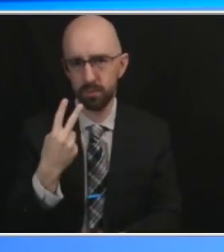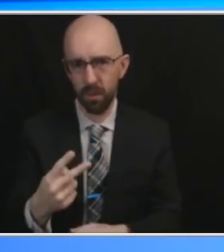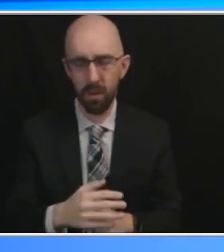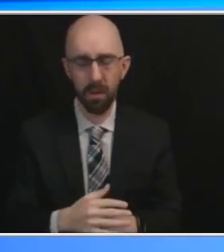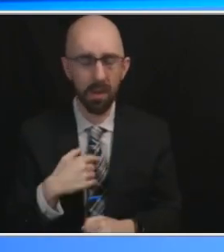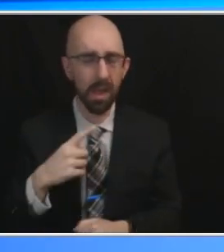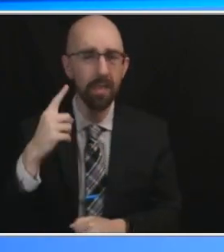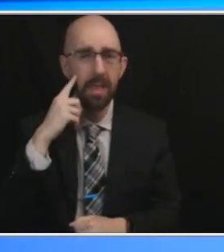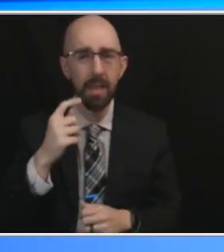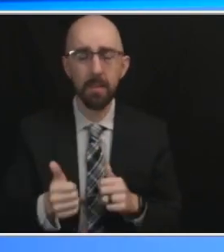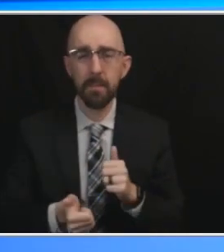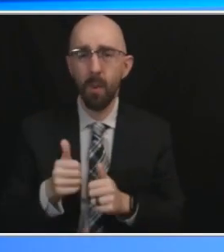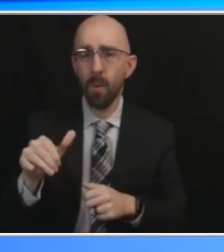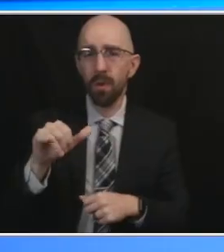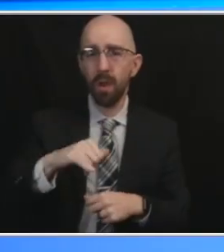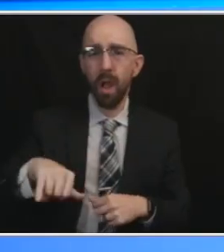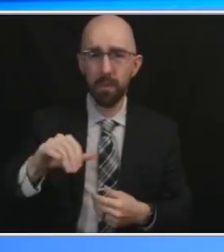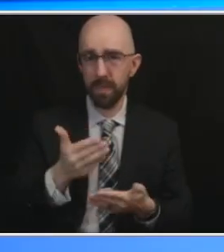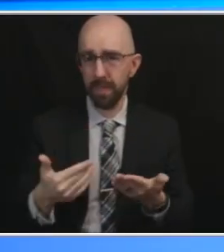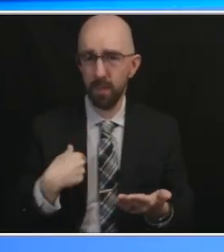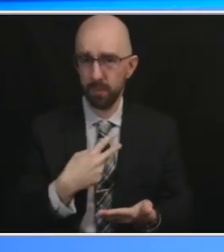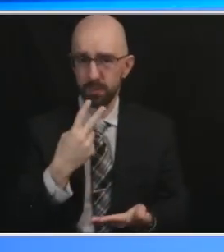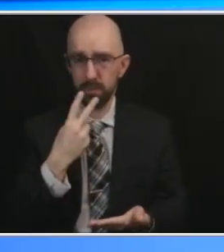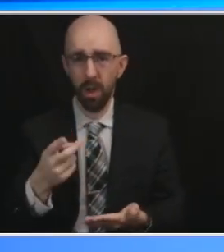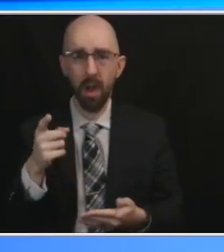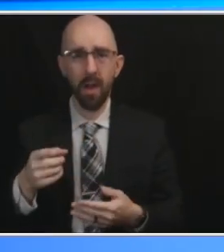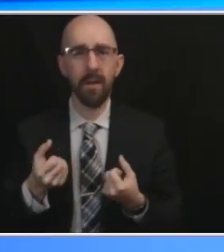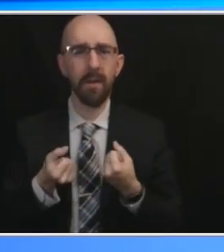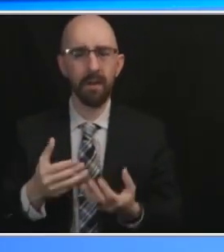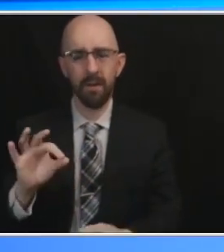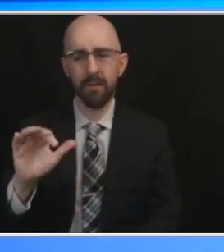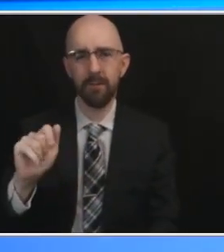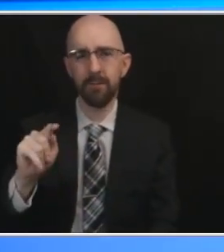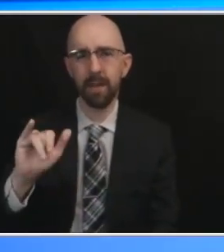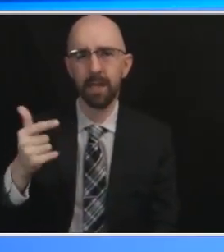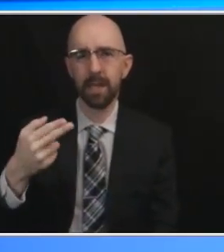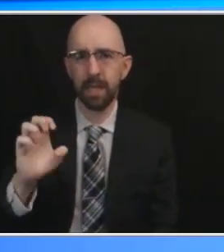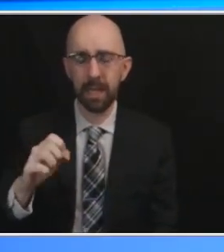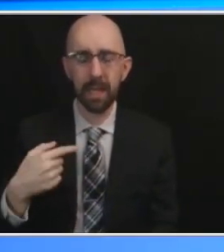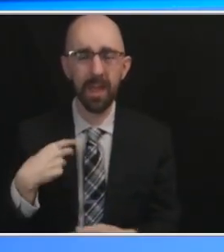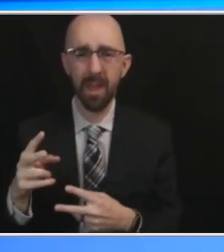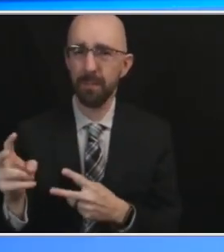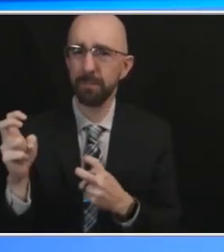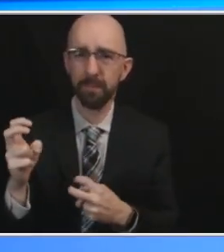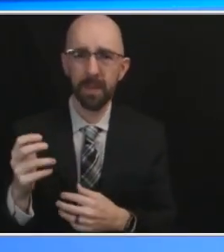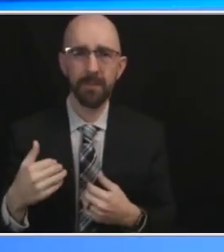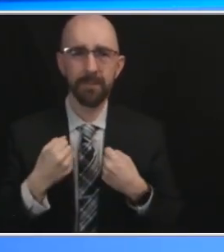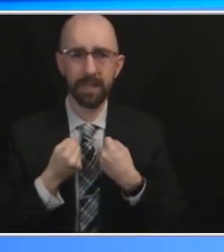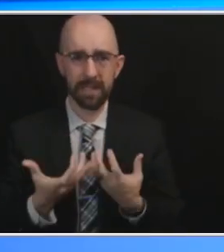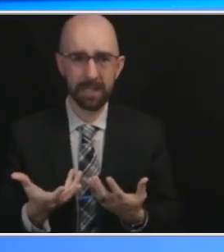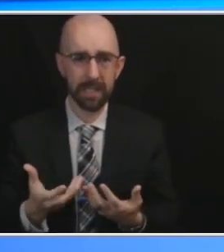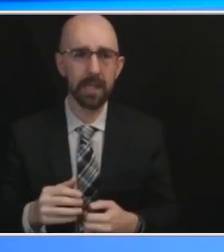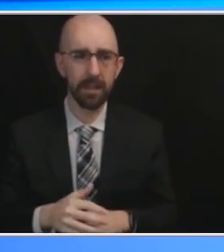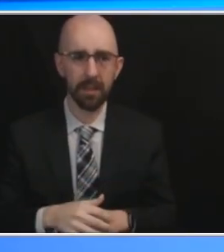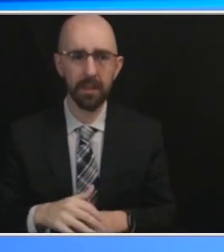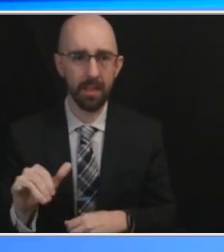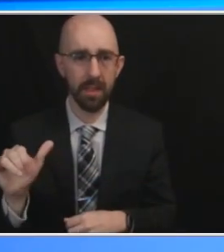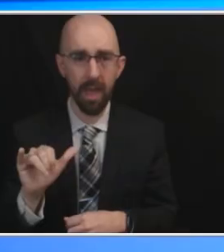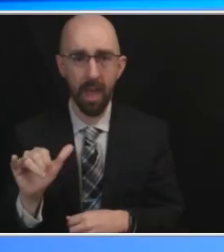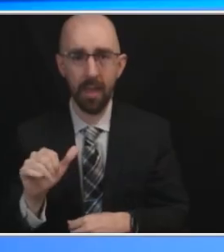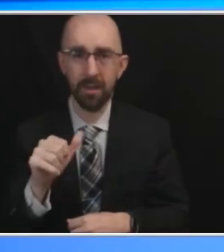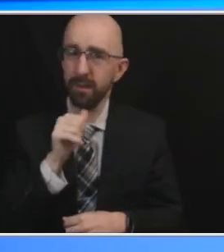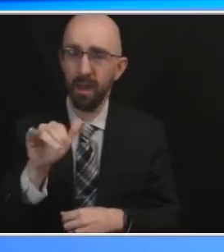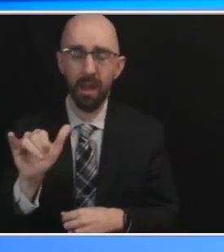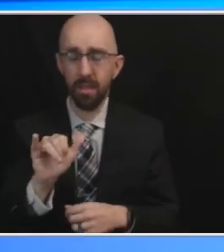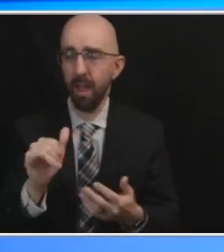most common thing that we saw was this fatigue, debilitating fatigue. I mean, we're not talking, I'm burning the candle at both ends, normal type